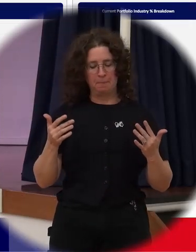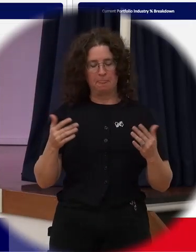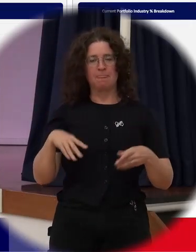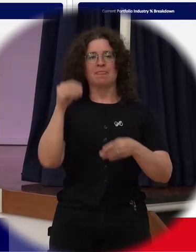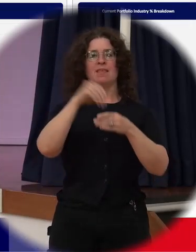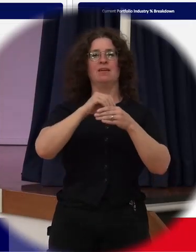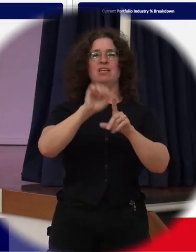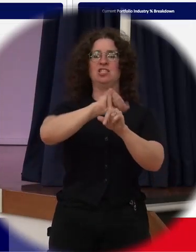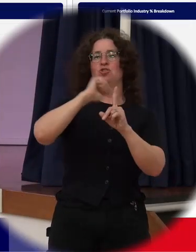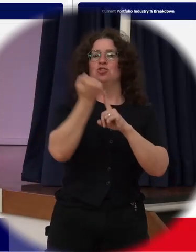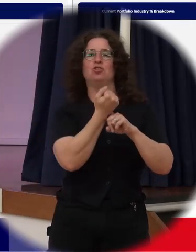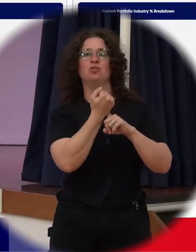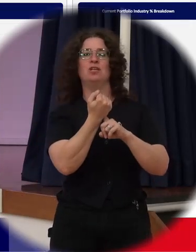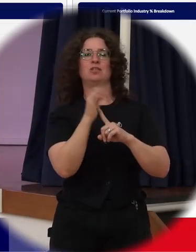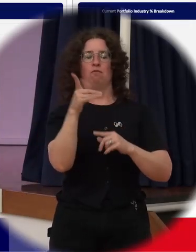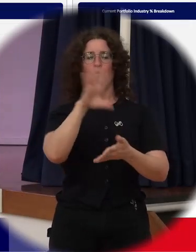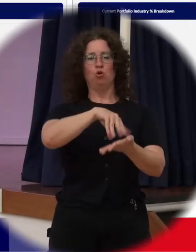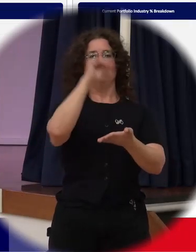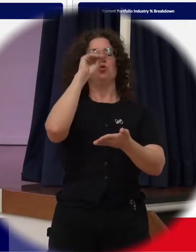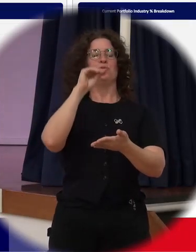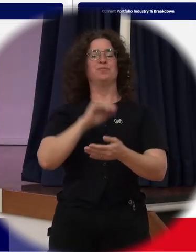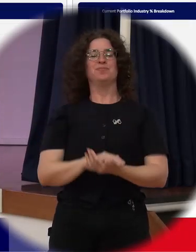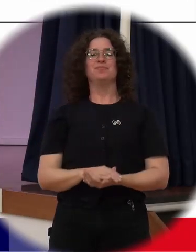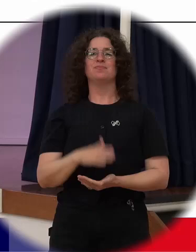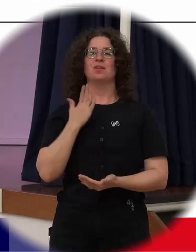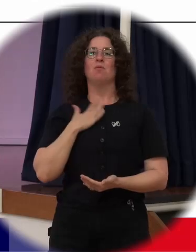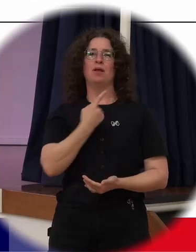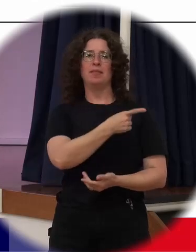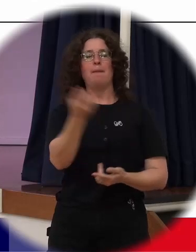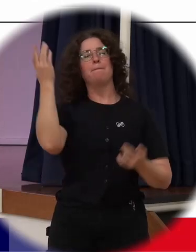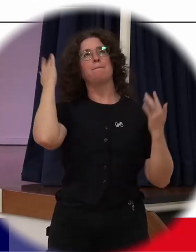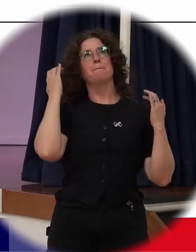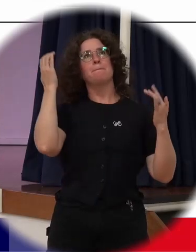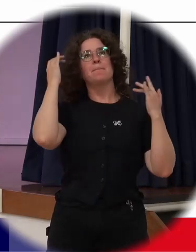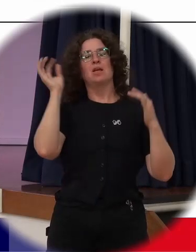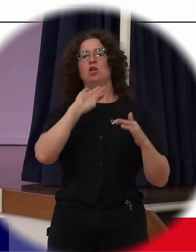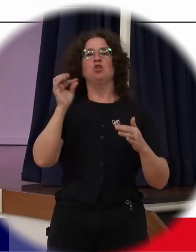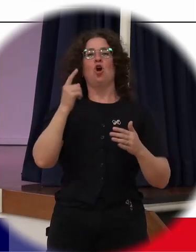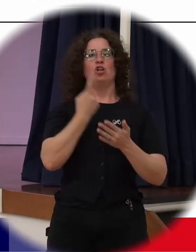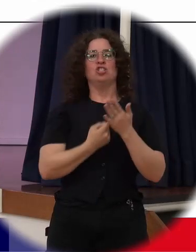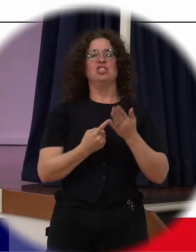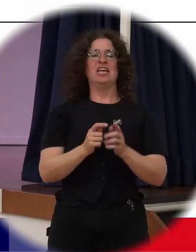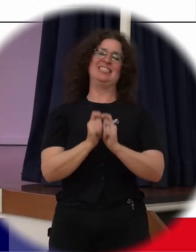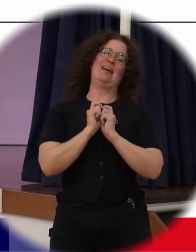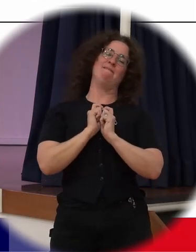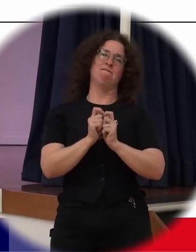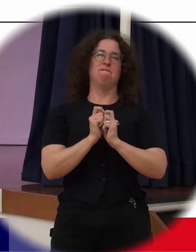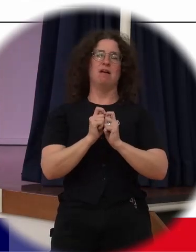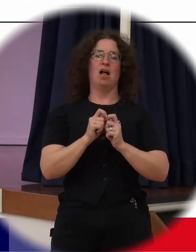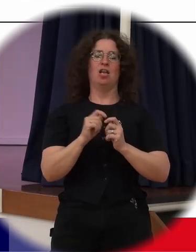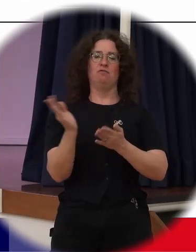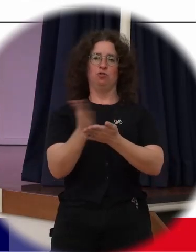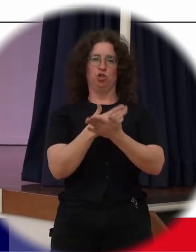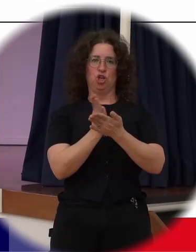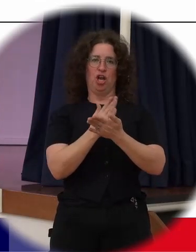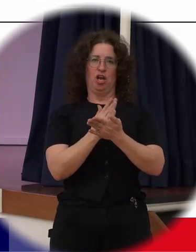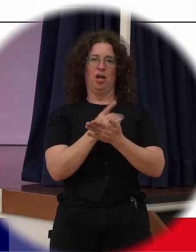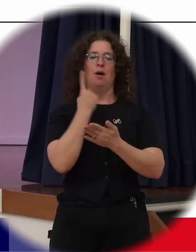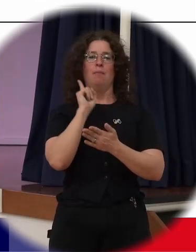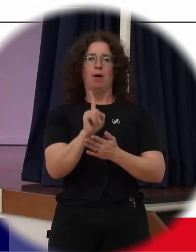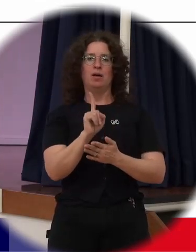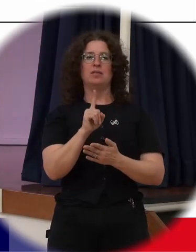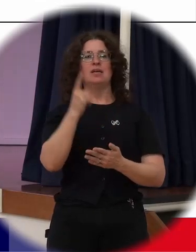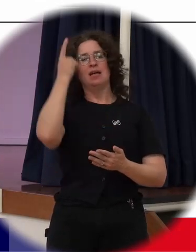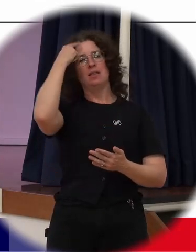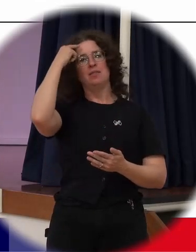investing scenarios for our particular students. We really want them to think about not just shareholder value, but this idea that they can actually think